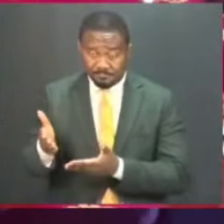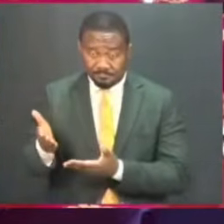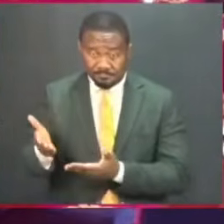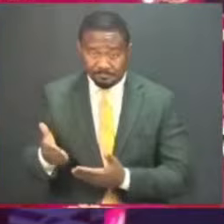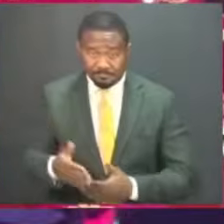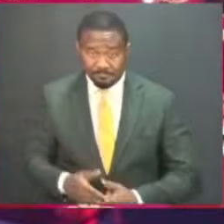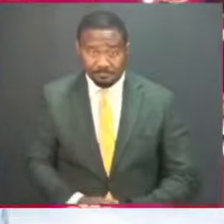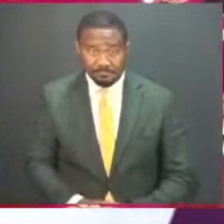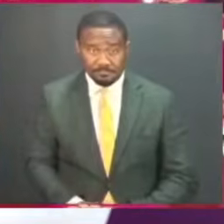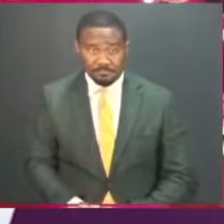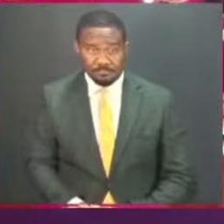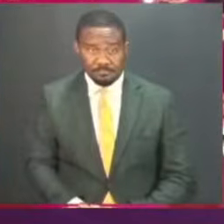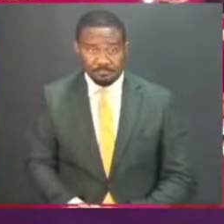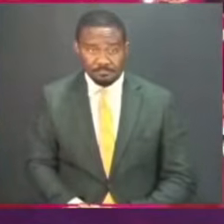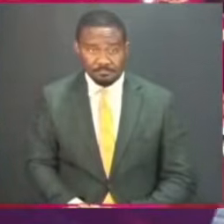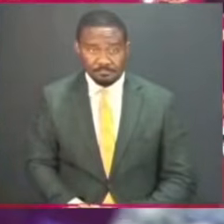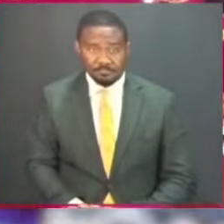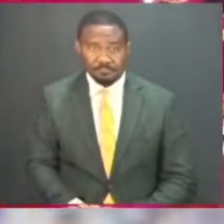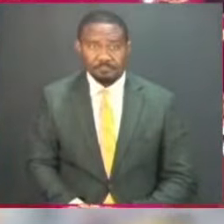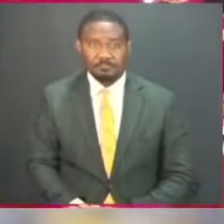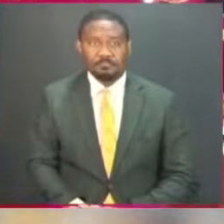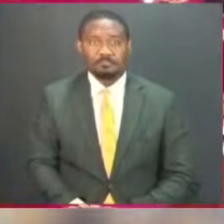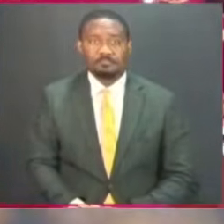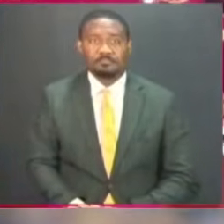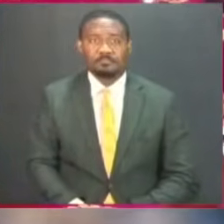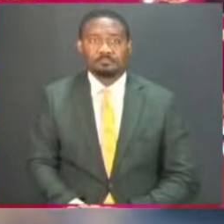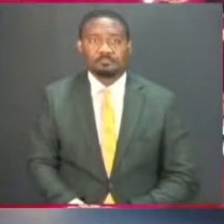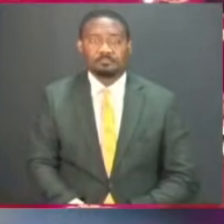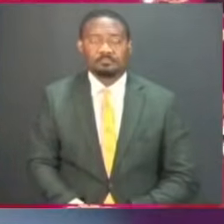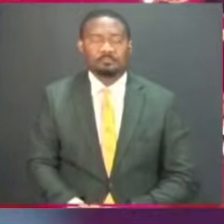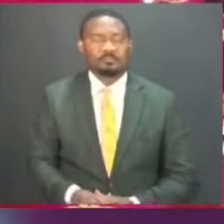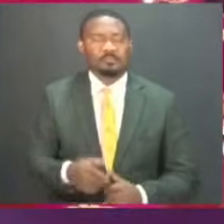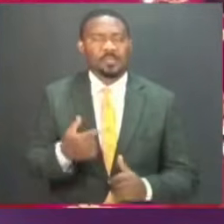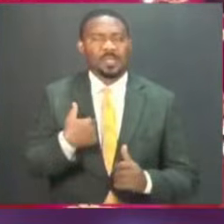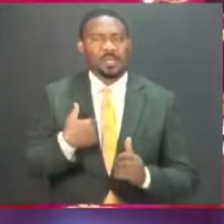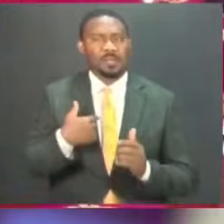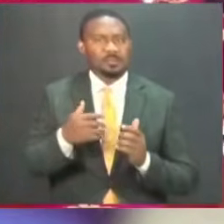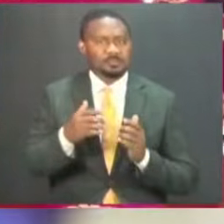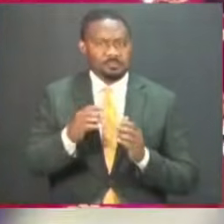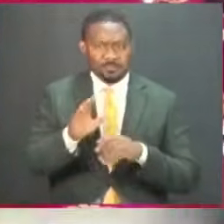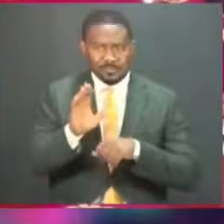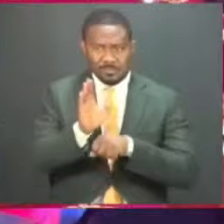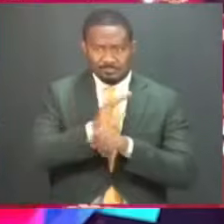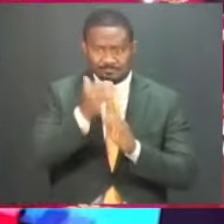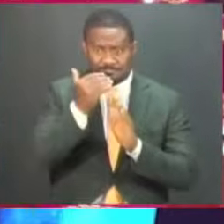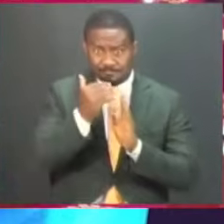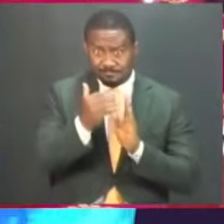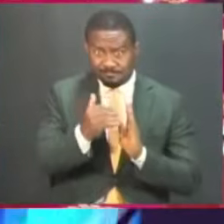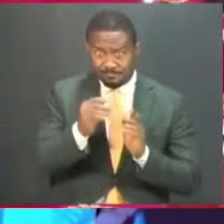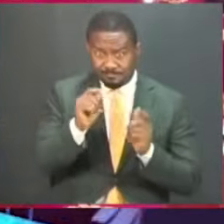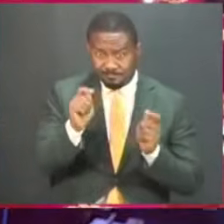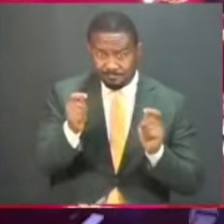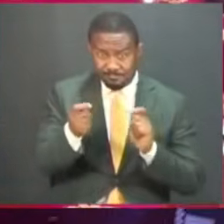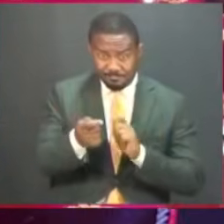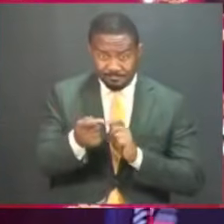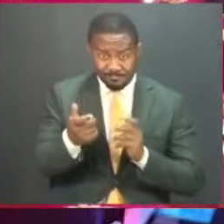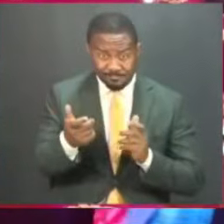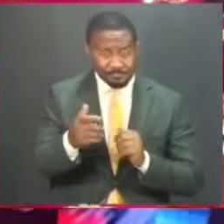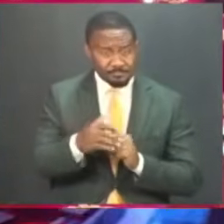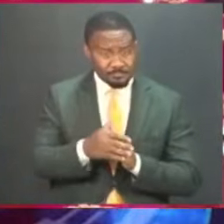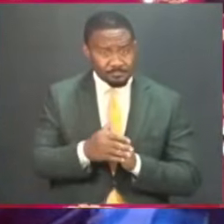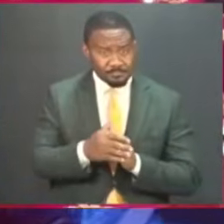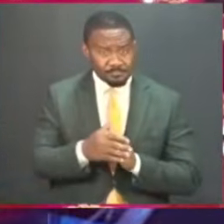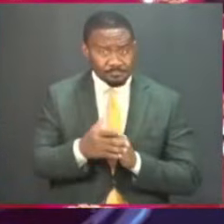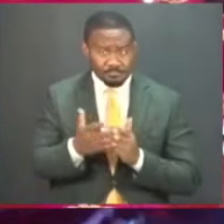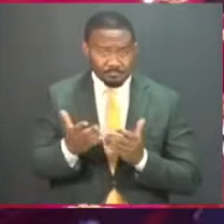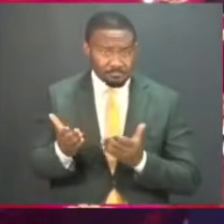I wanted to vary the order of business again and to let us take some items